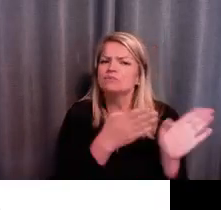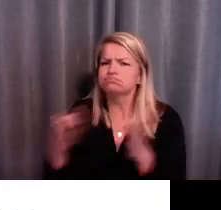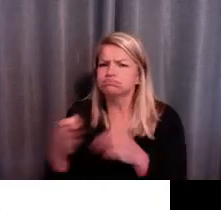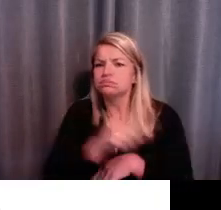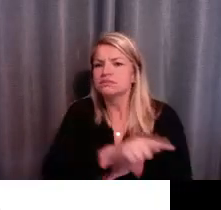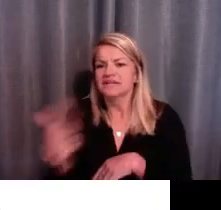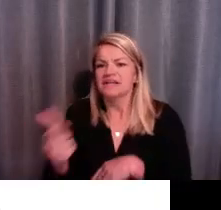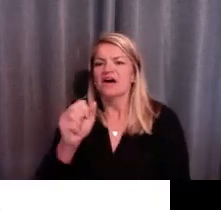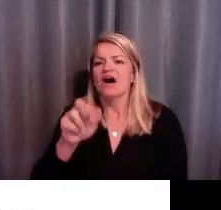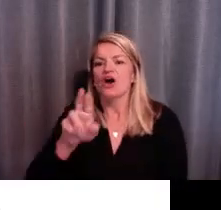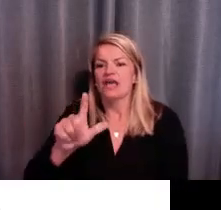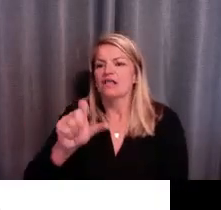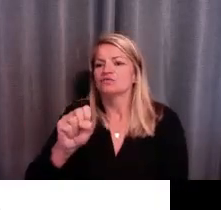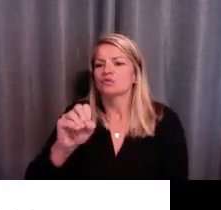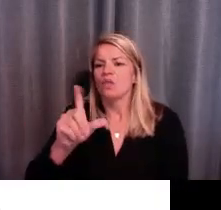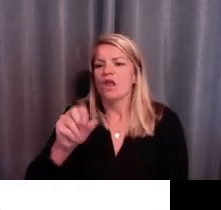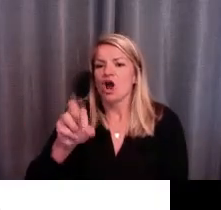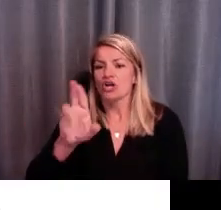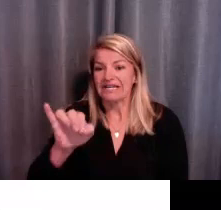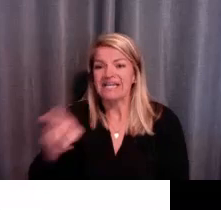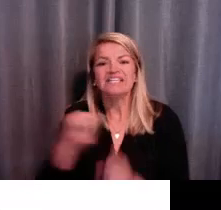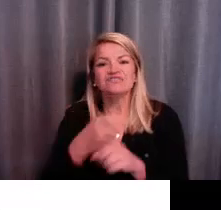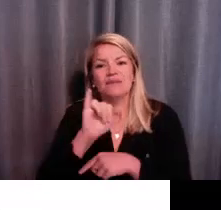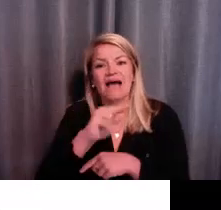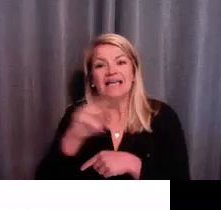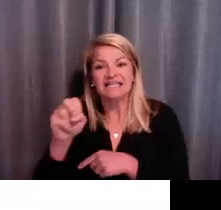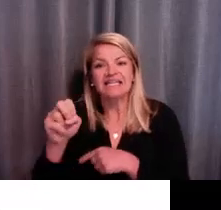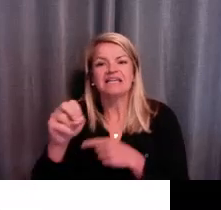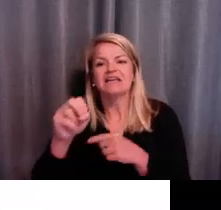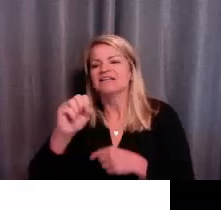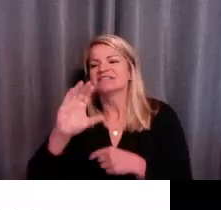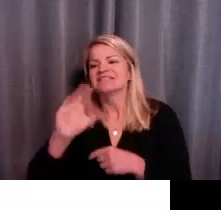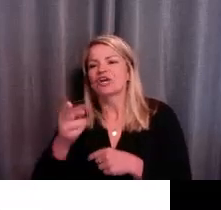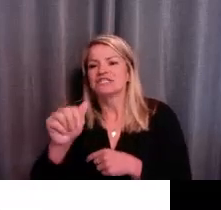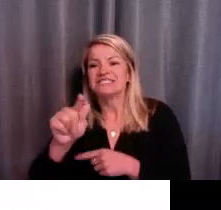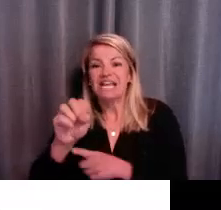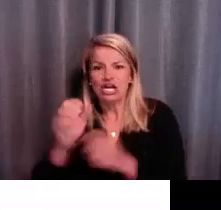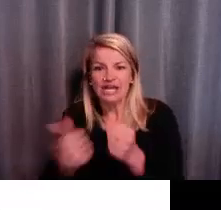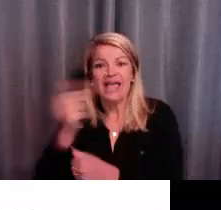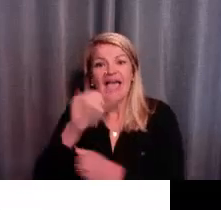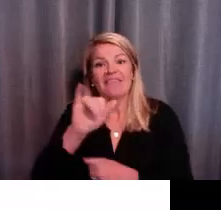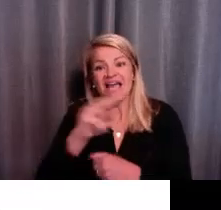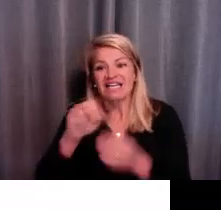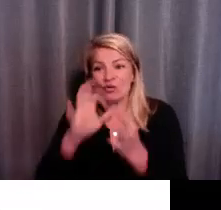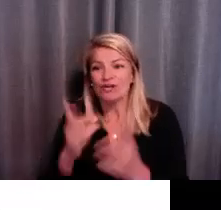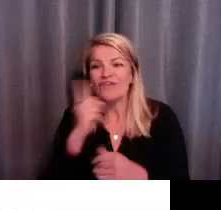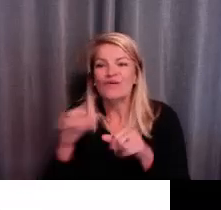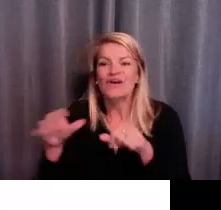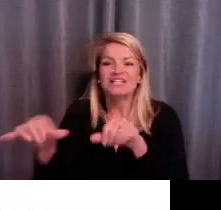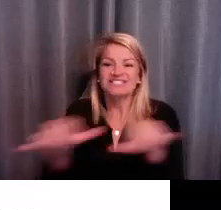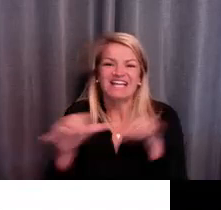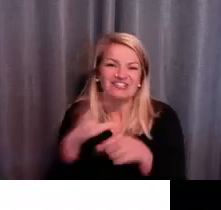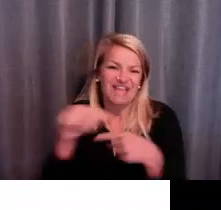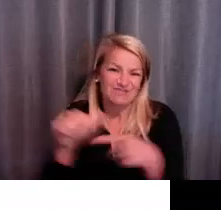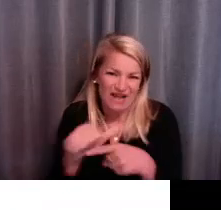from Ariel Solari, who is a member of the INEE Secretariat and the INEE Coordinator for Standards and Practice.